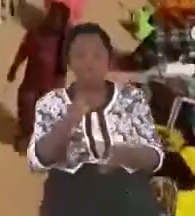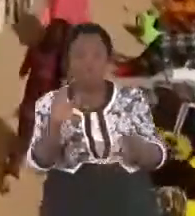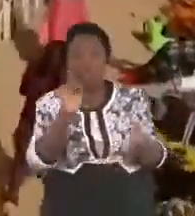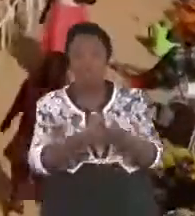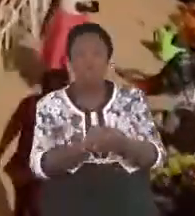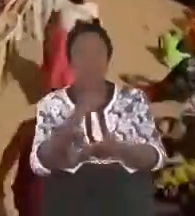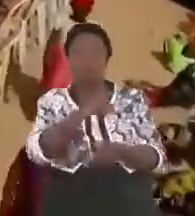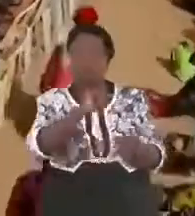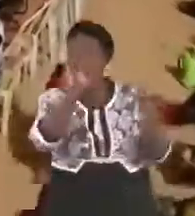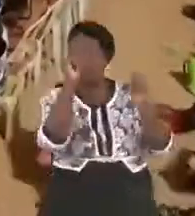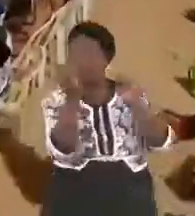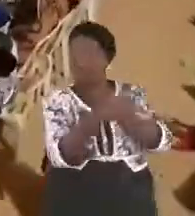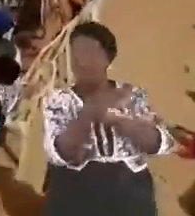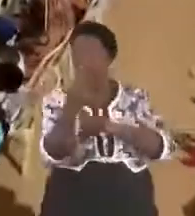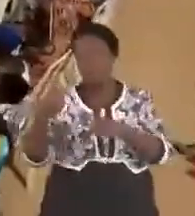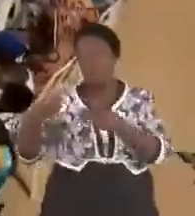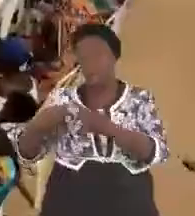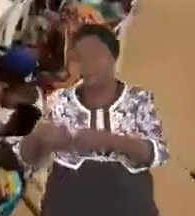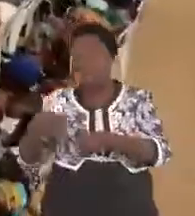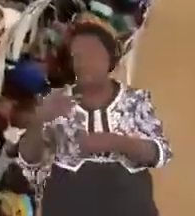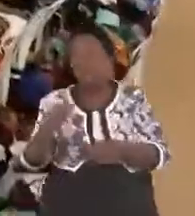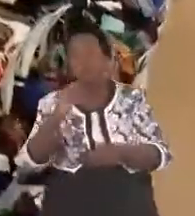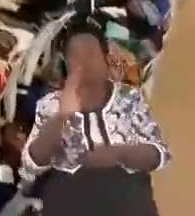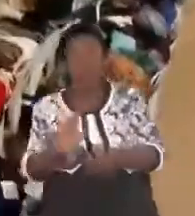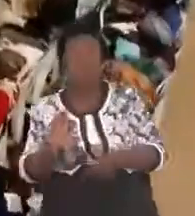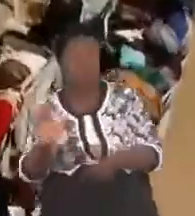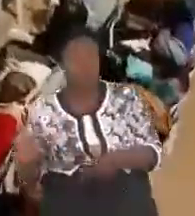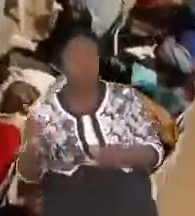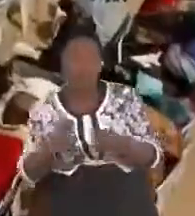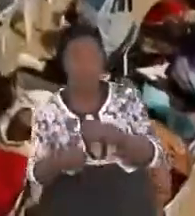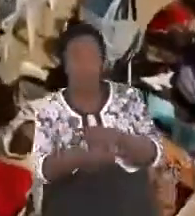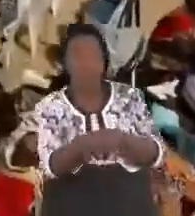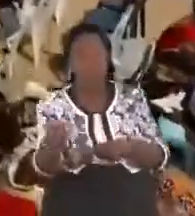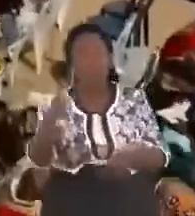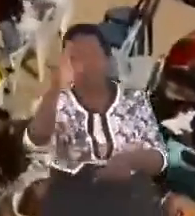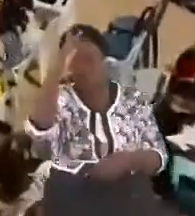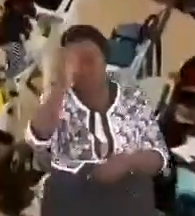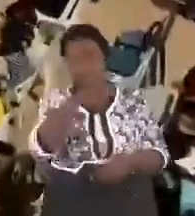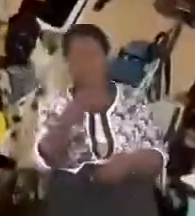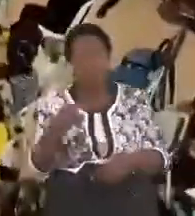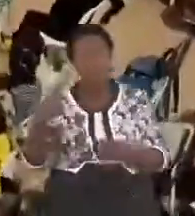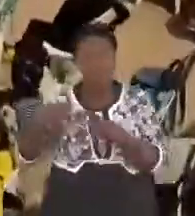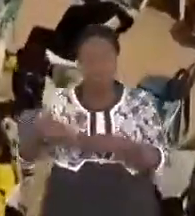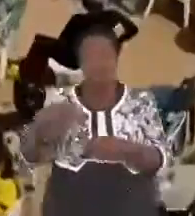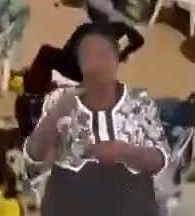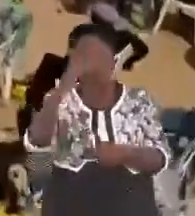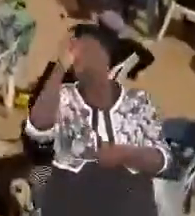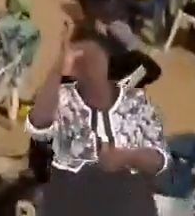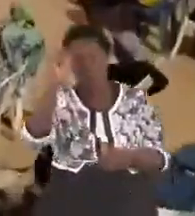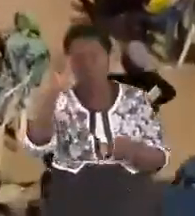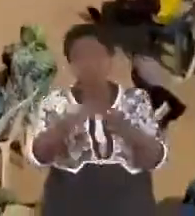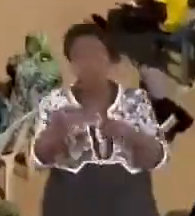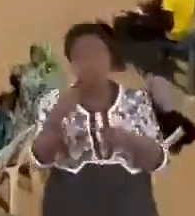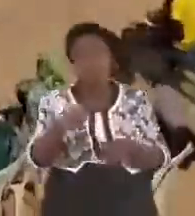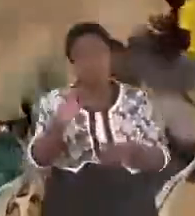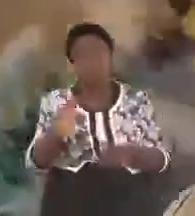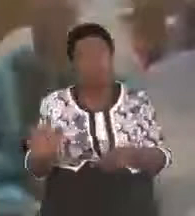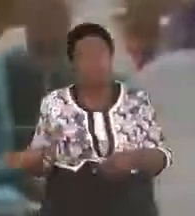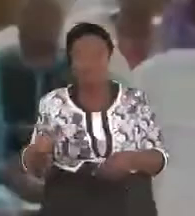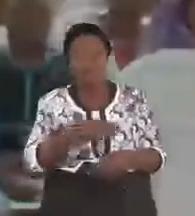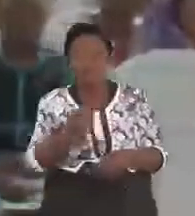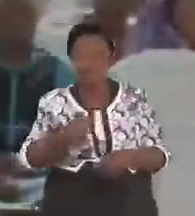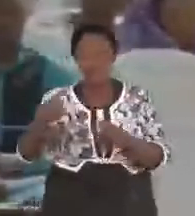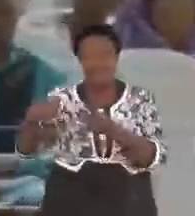the hearts of the children to their fathers, and the hearts of the fathers to the children, and the hearts